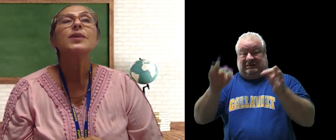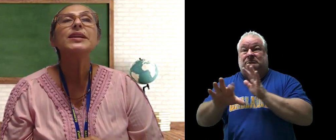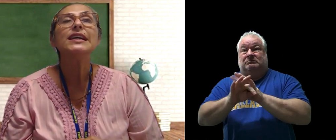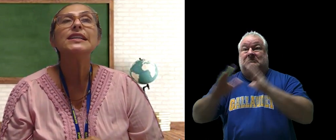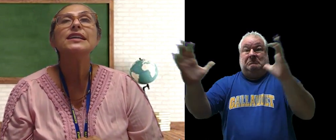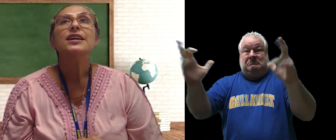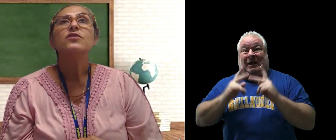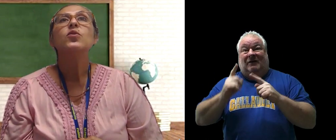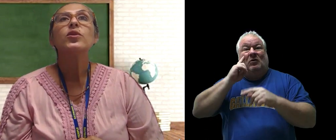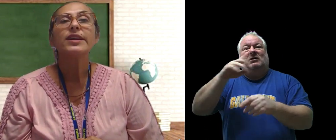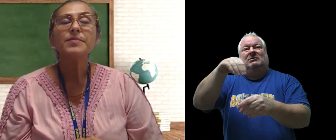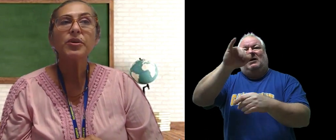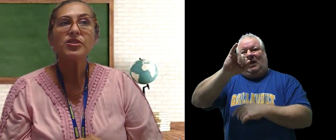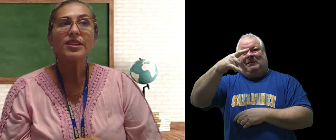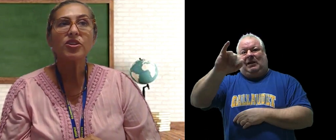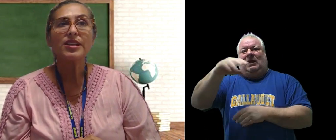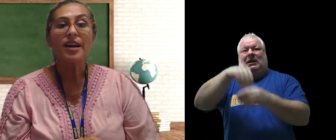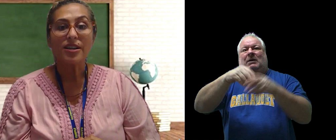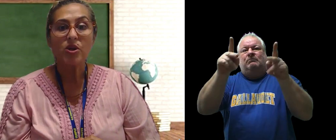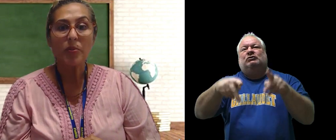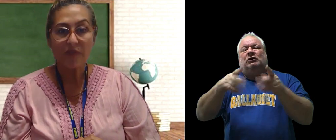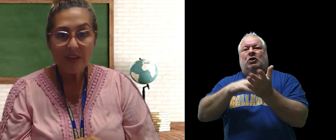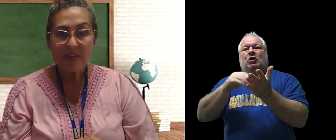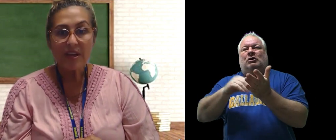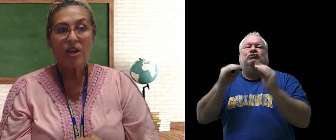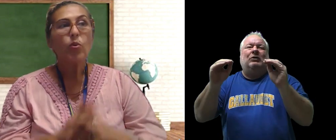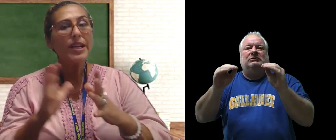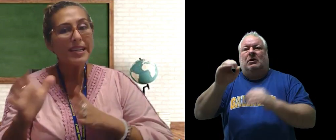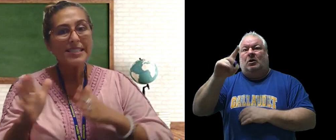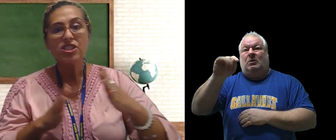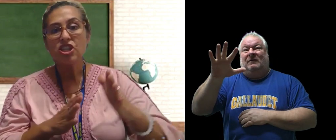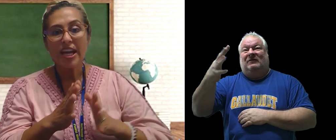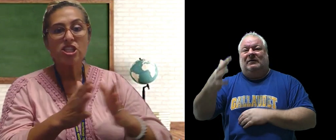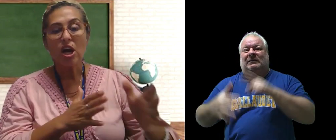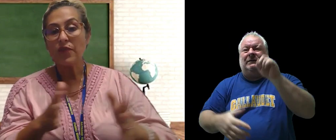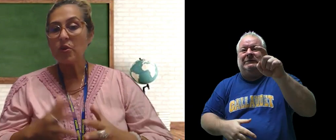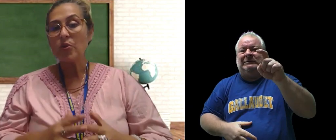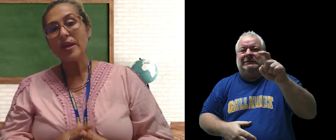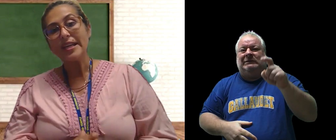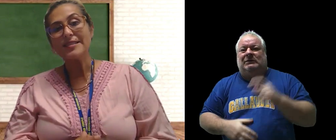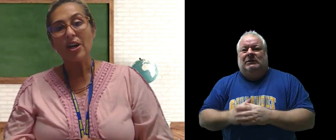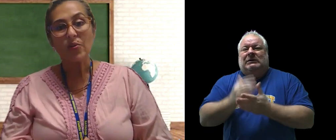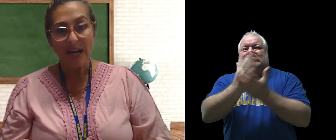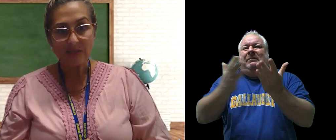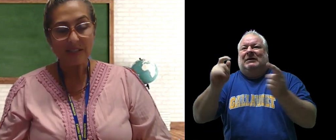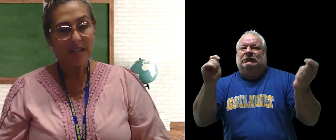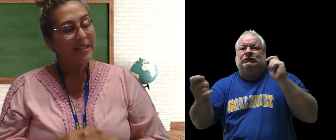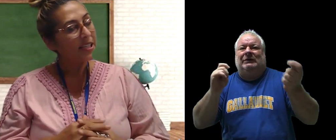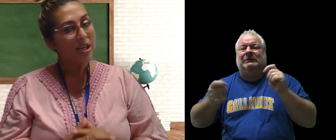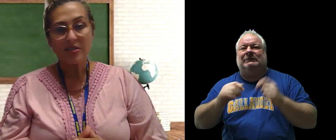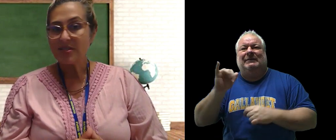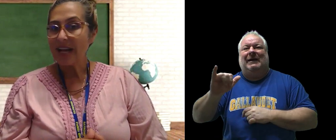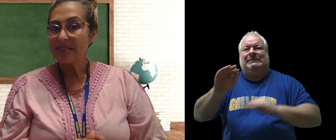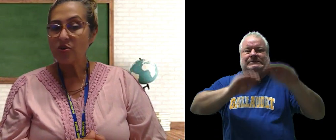are coming in for in-person learning October 5th, we need to change a few things around.